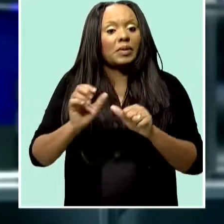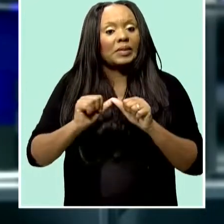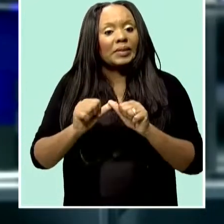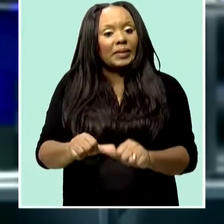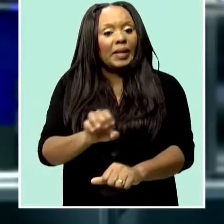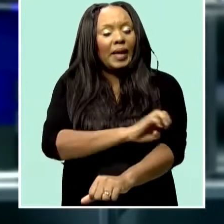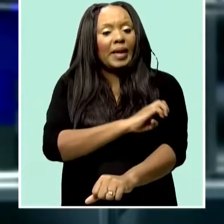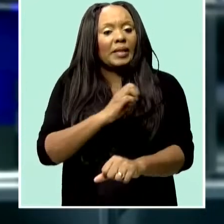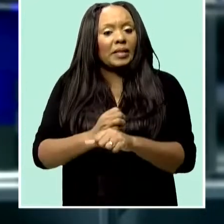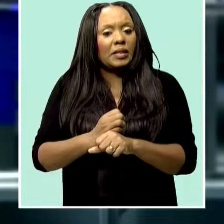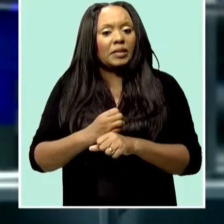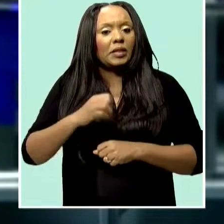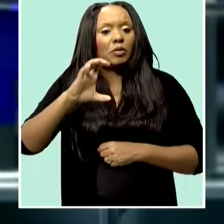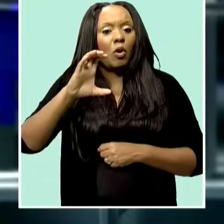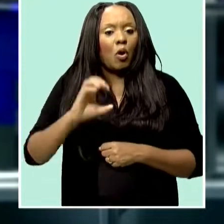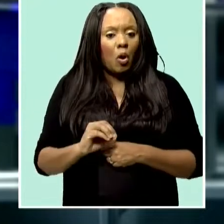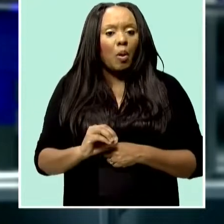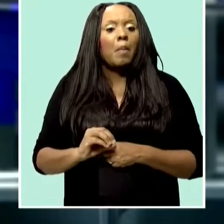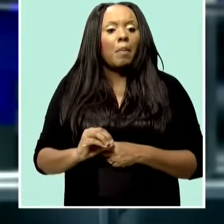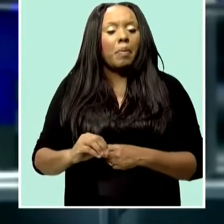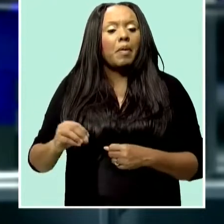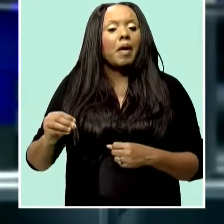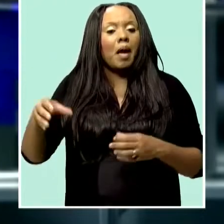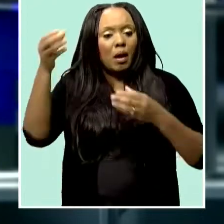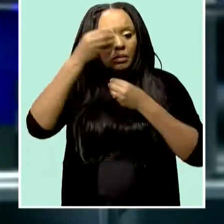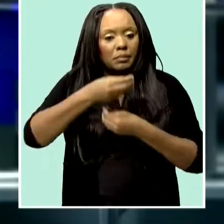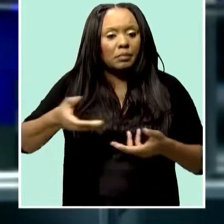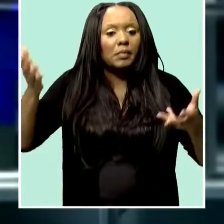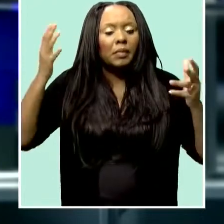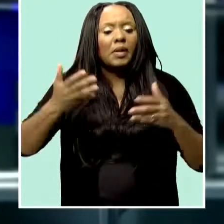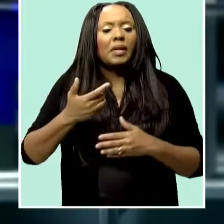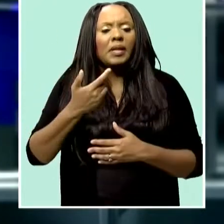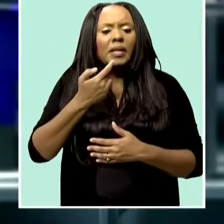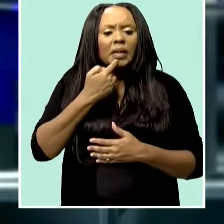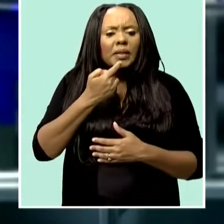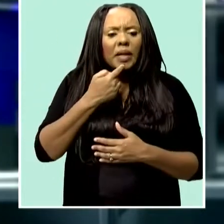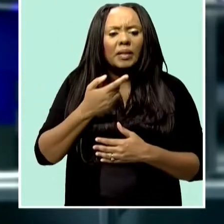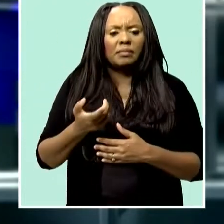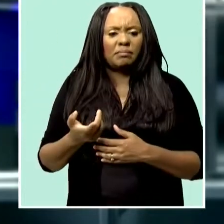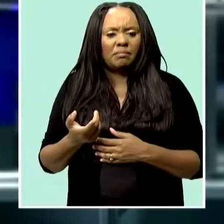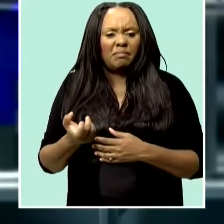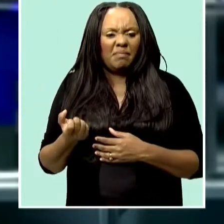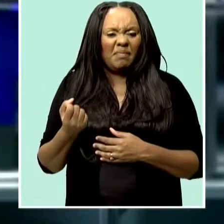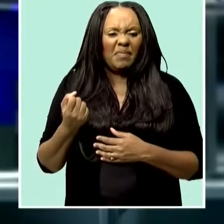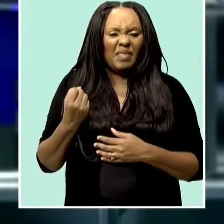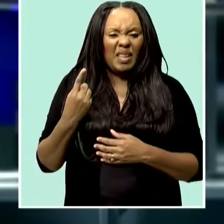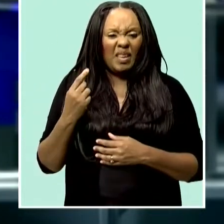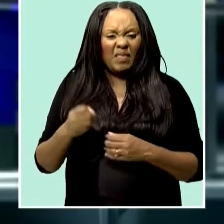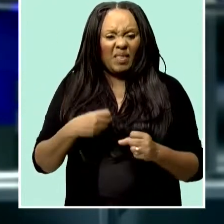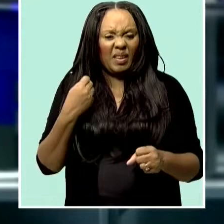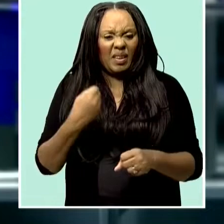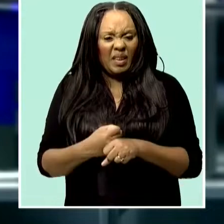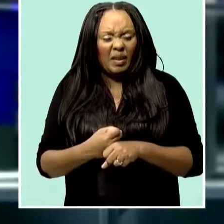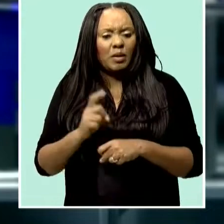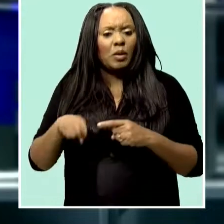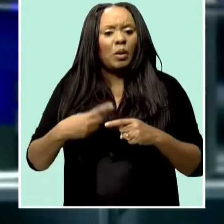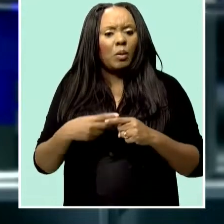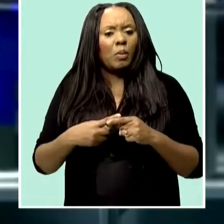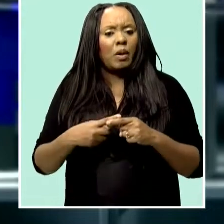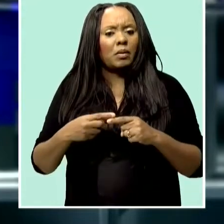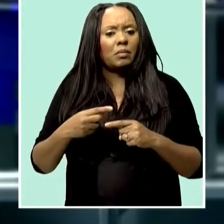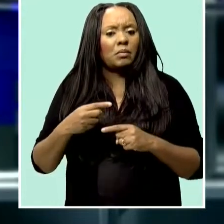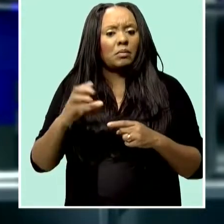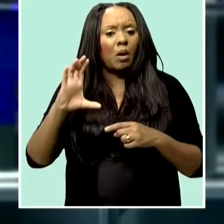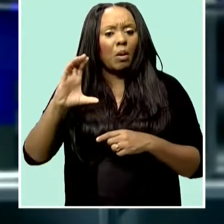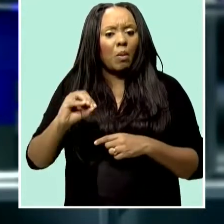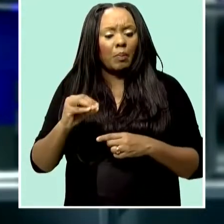Cooperative Society, Lieutenant Colonel Trevor Brown, made his opening statements. He said it was instructive that in the 11-year period since Emira's